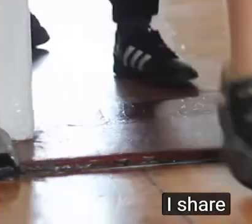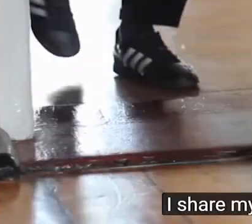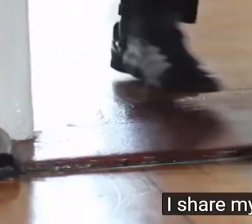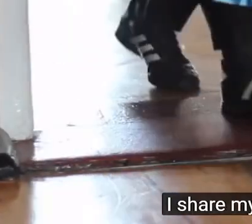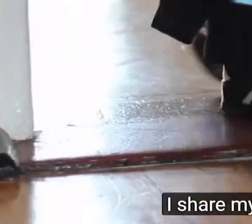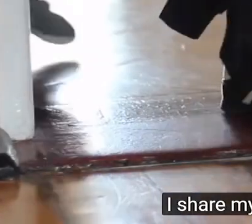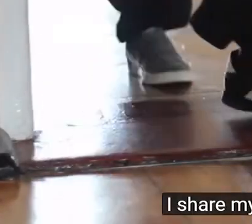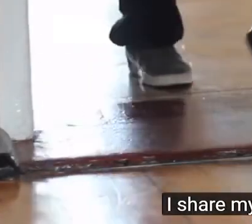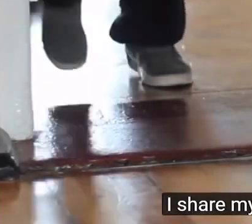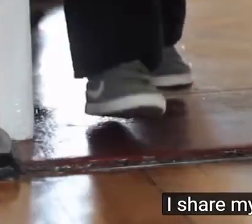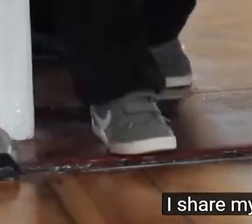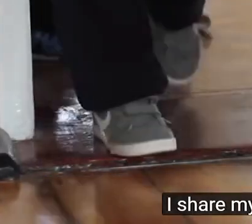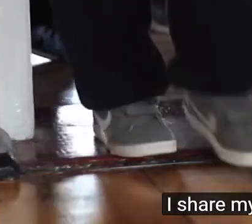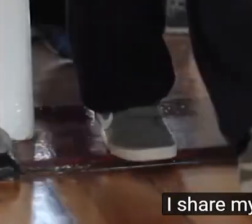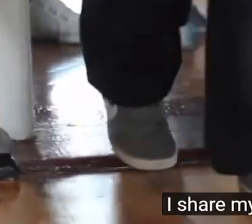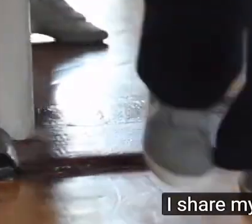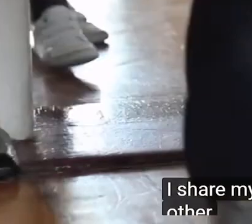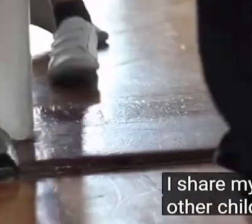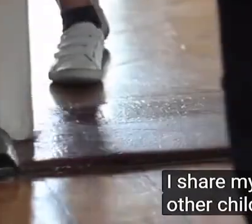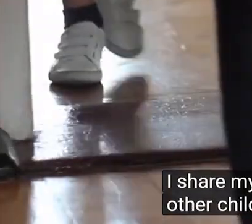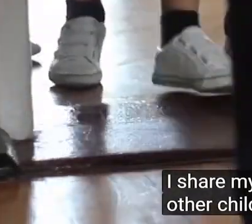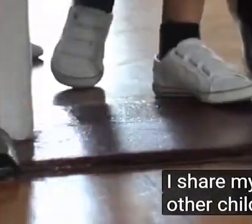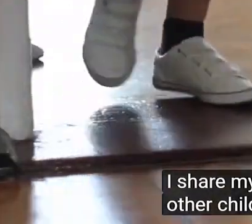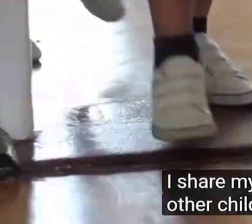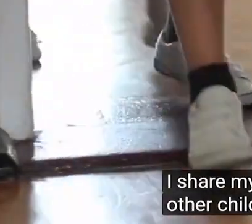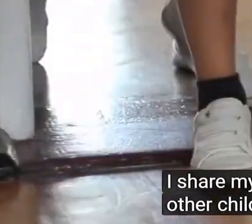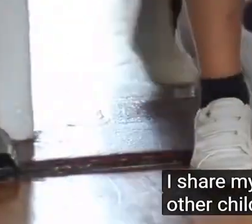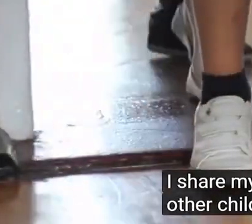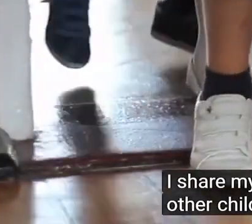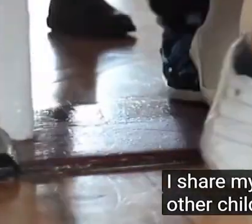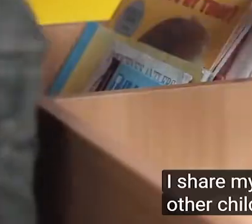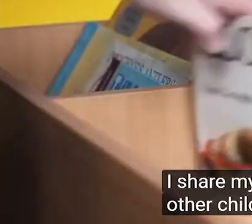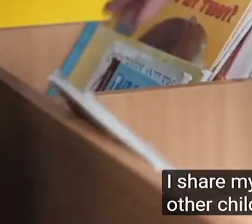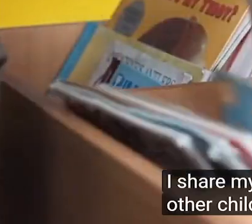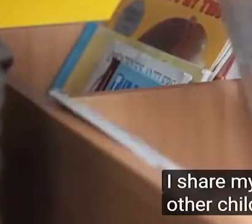I share my learning space with lots of other children.